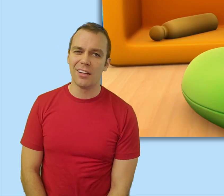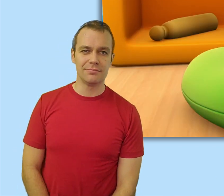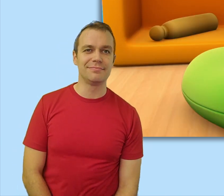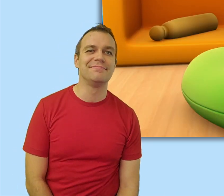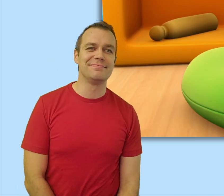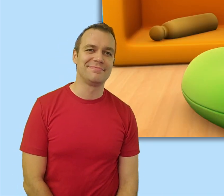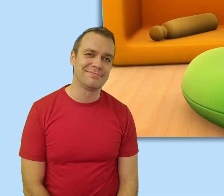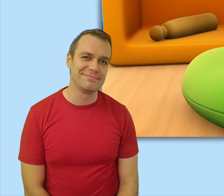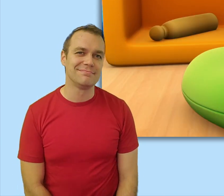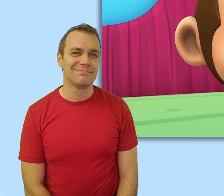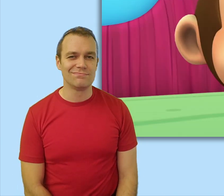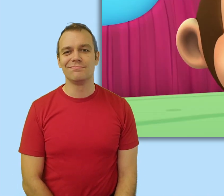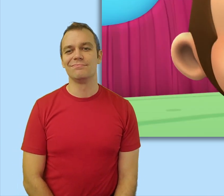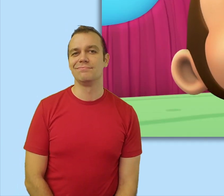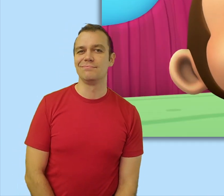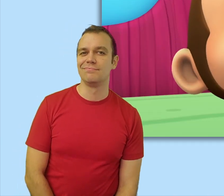Aww.